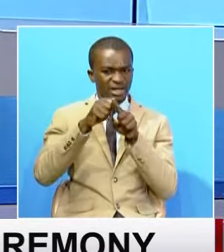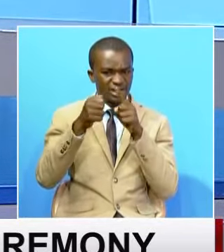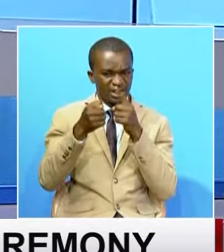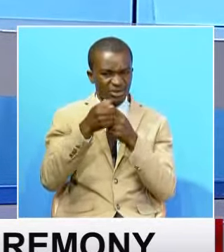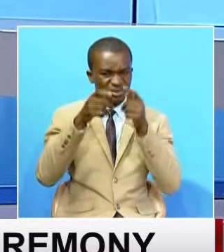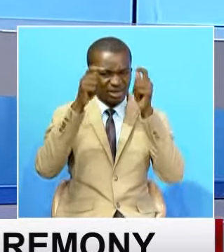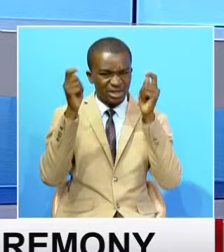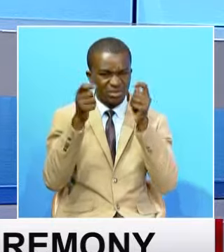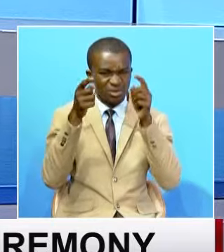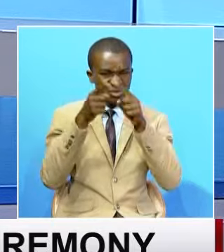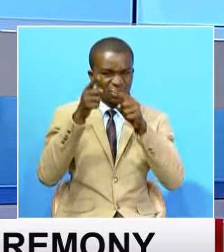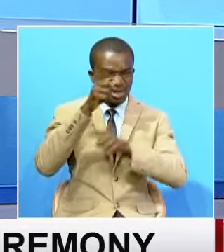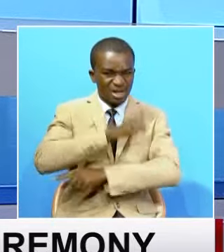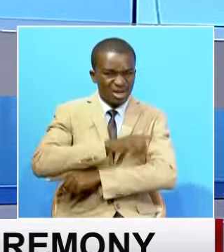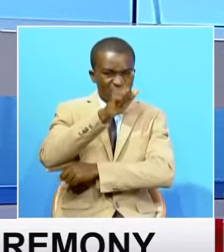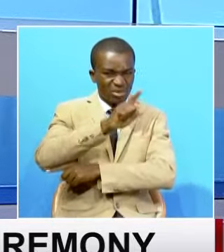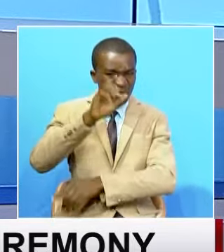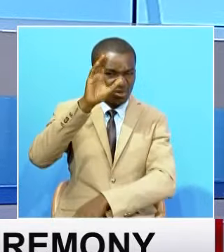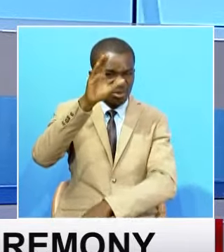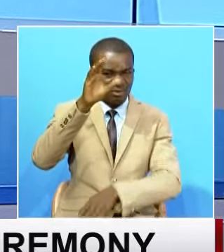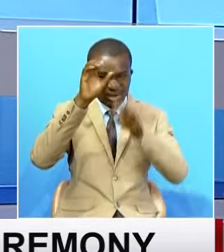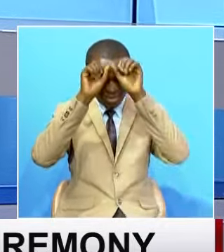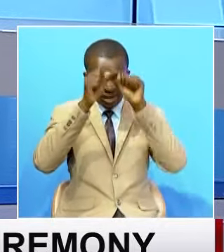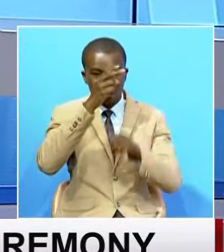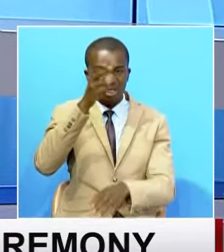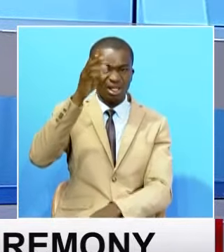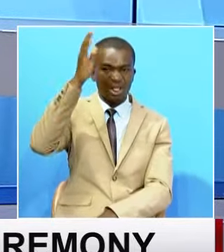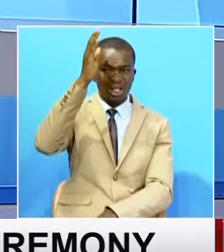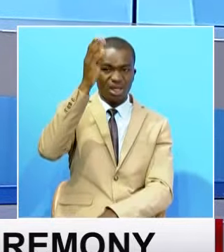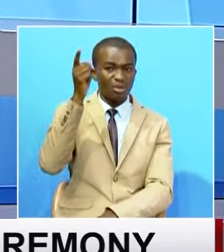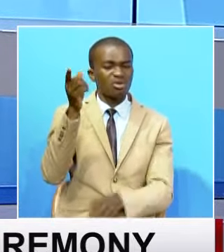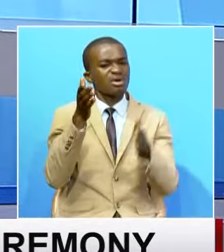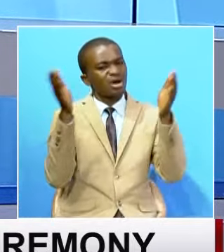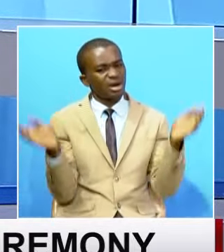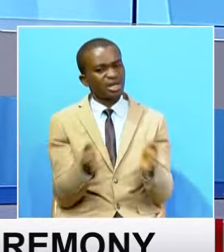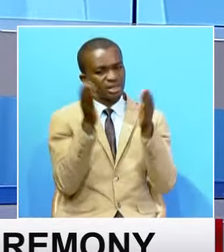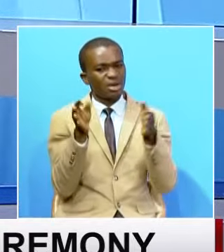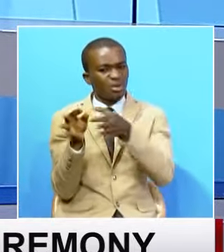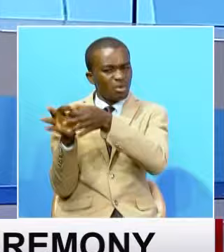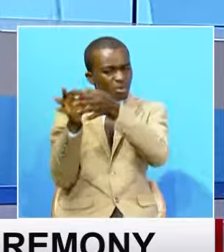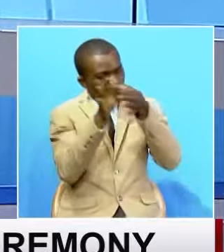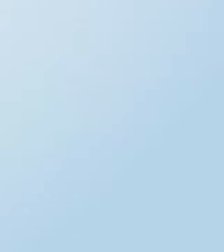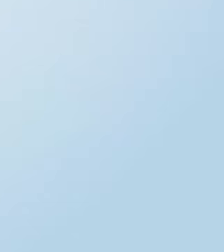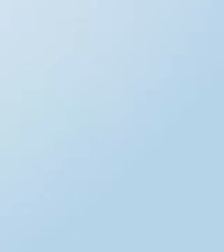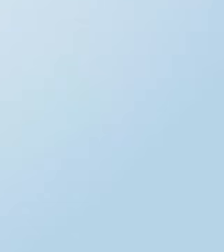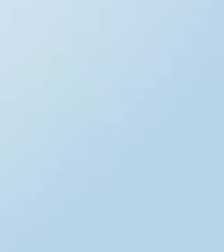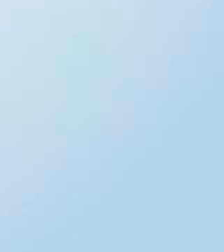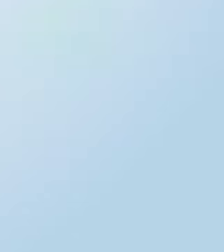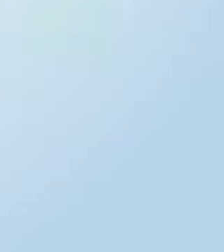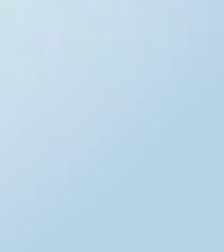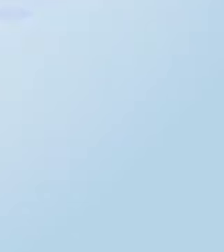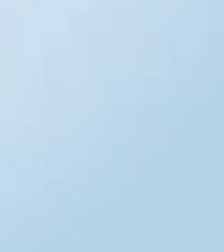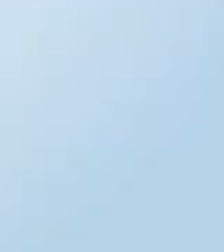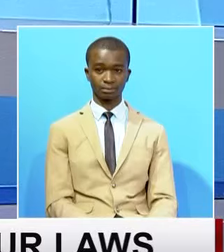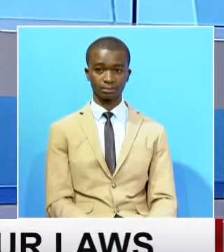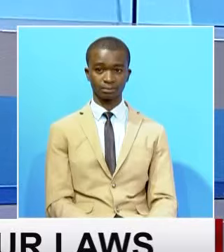Lwapula province today, Mr. Hichilema reaffirmed the importance of unity and One Zambia, One Nation motto.